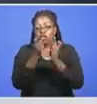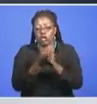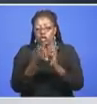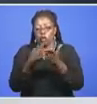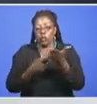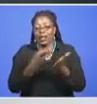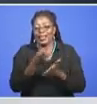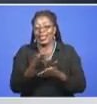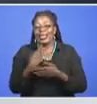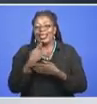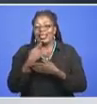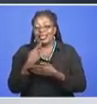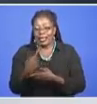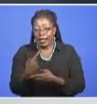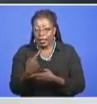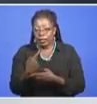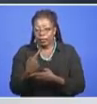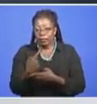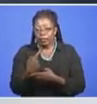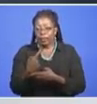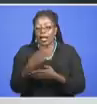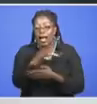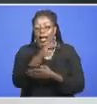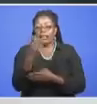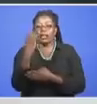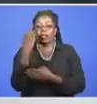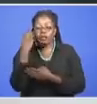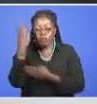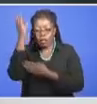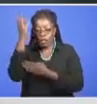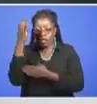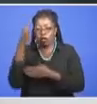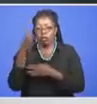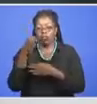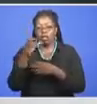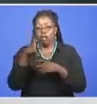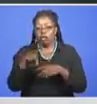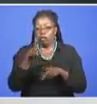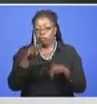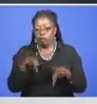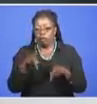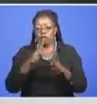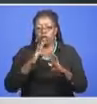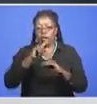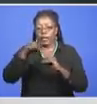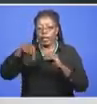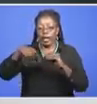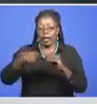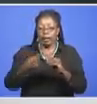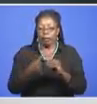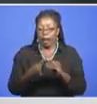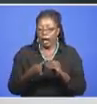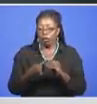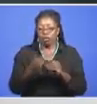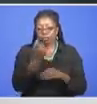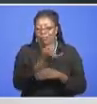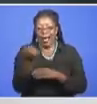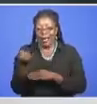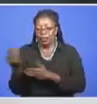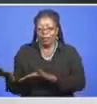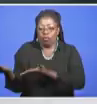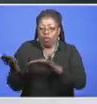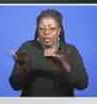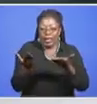Are they adjusting? And as far as consumers are concerned, should merchants be talking about items that were brought